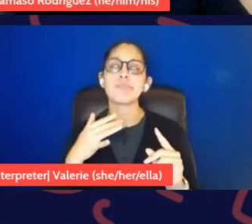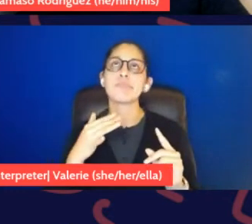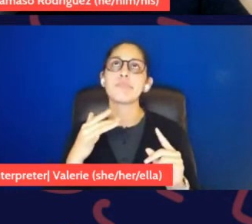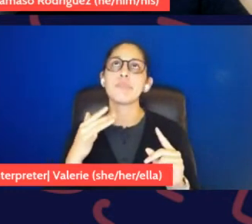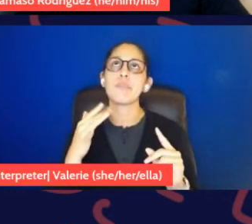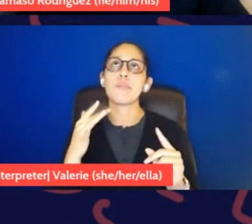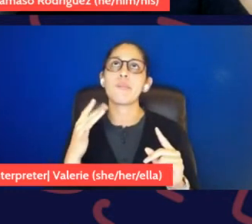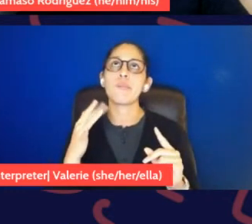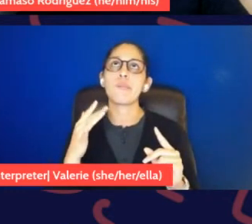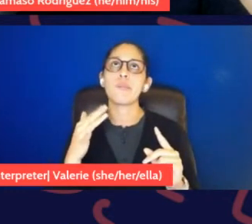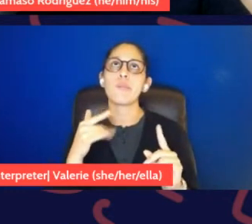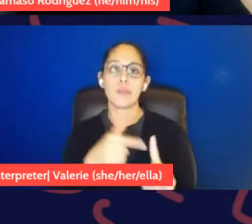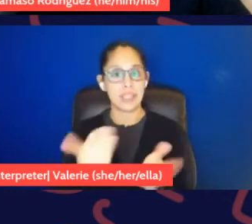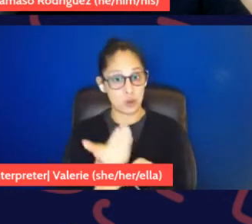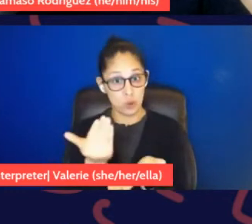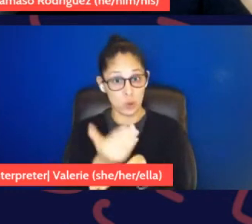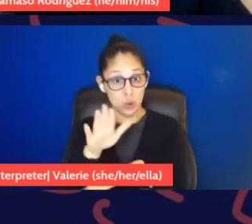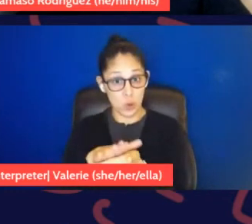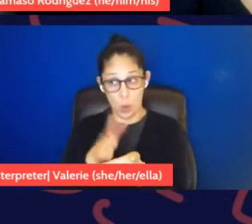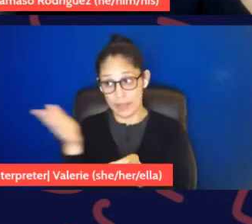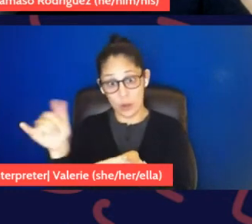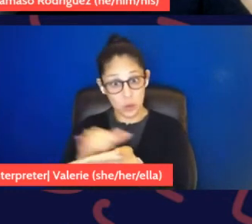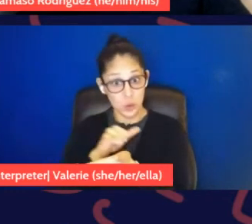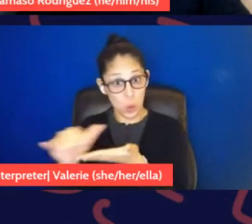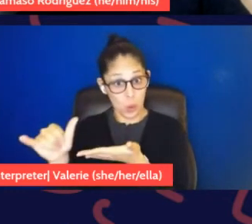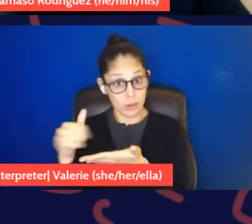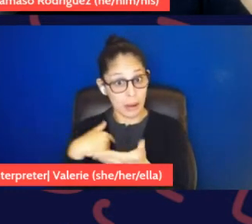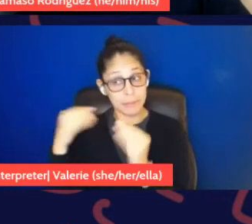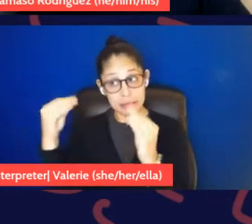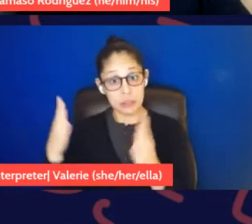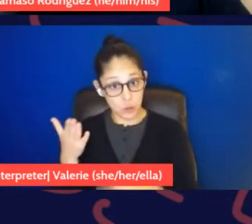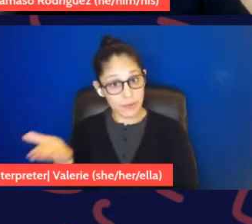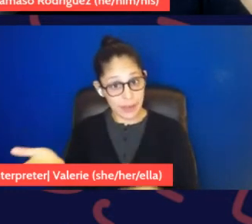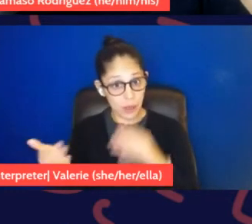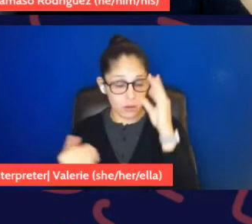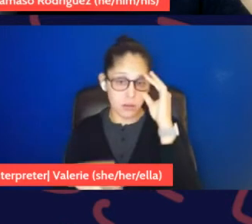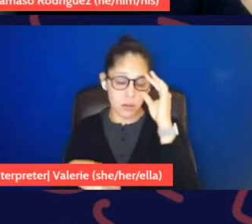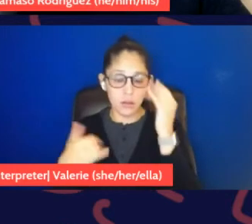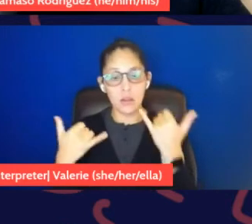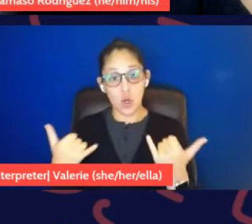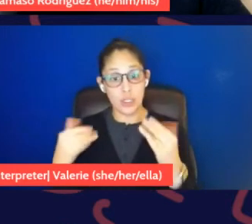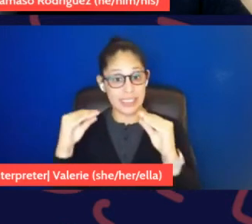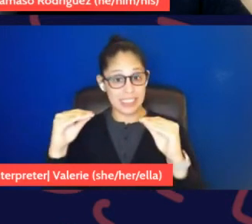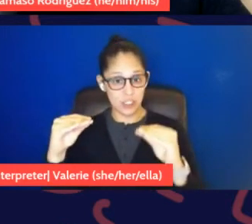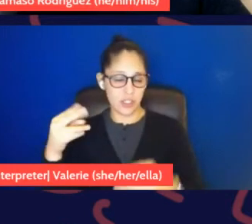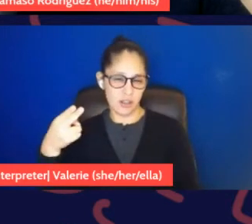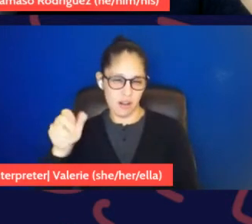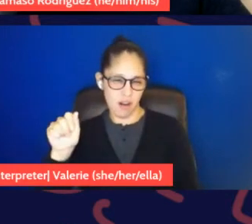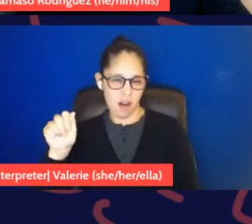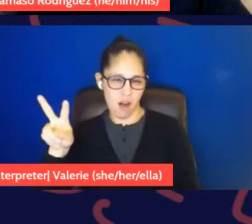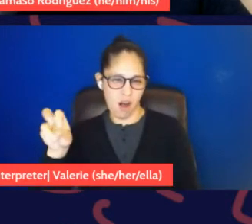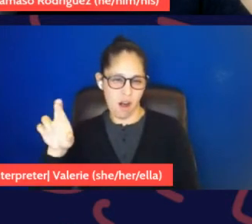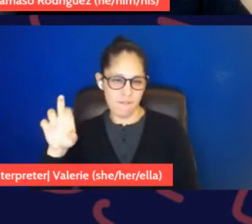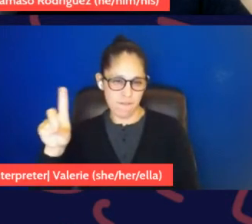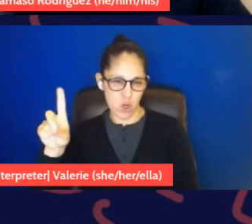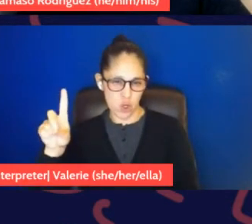at the New School in New York, and I'm currently teaching at Harvard University, and also